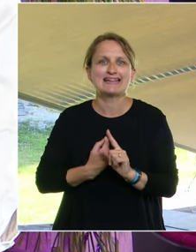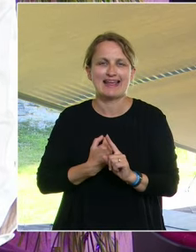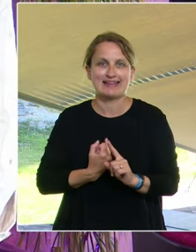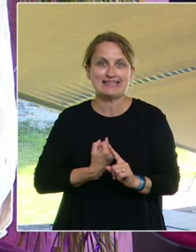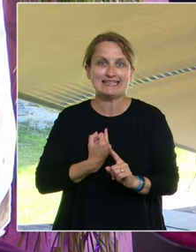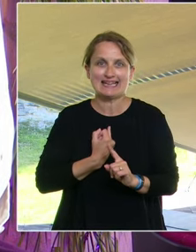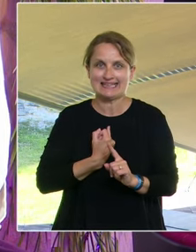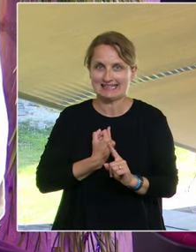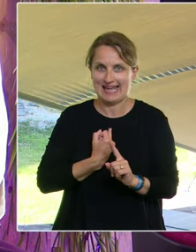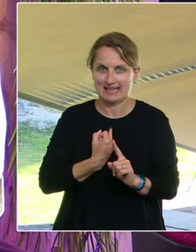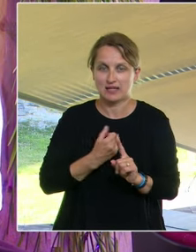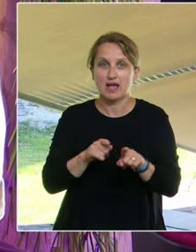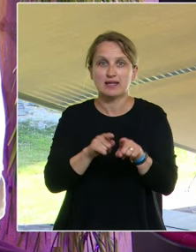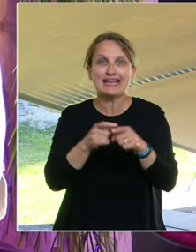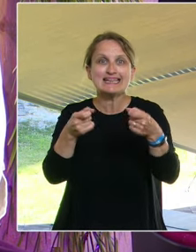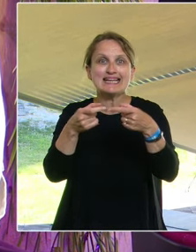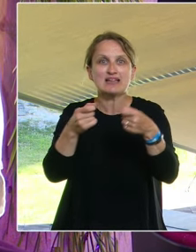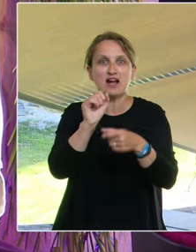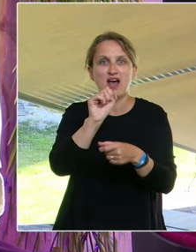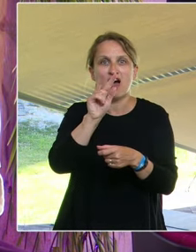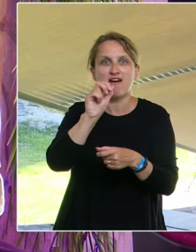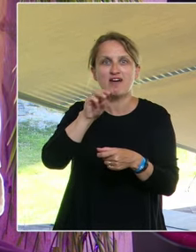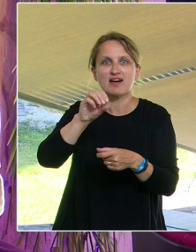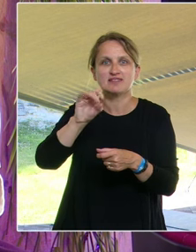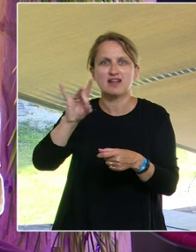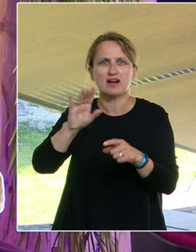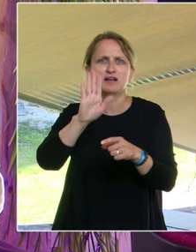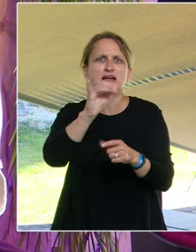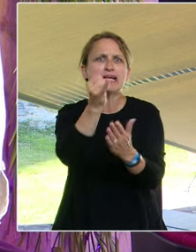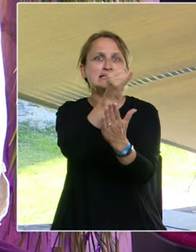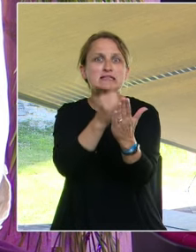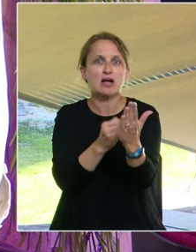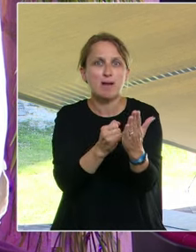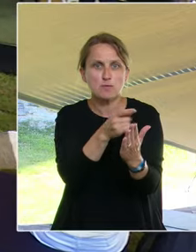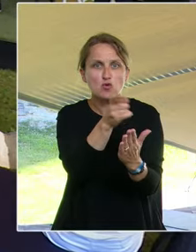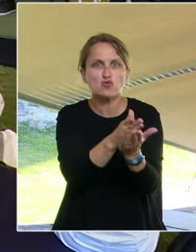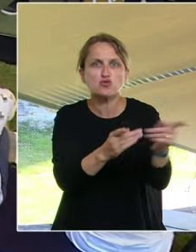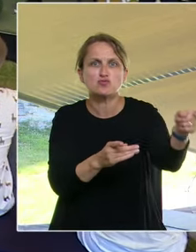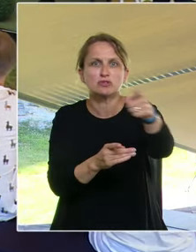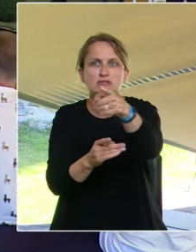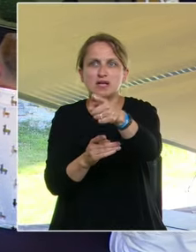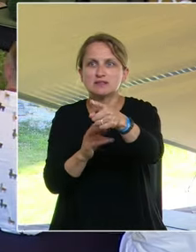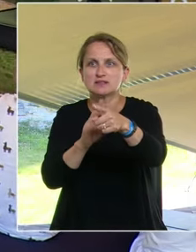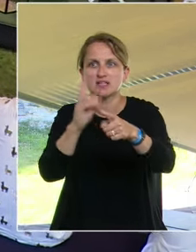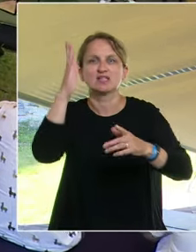identity exactly. Image and digital avatar. Yeah, well, exactly. Another question, who has an Instagram account? So here we go.